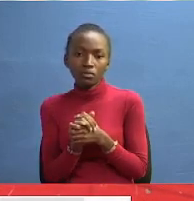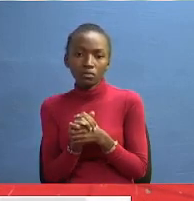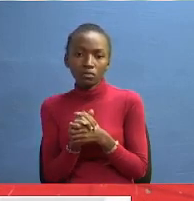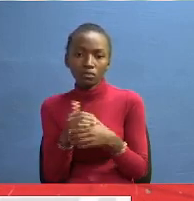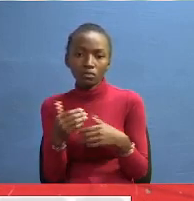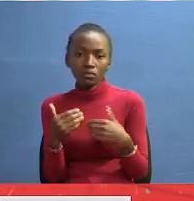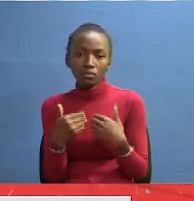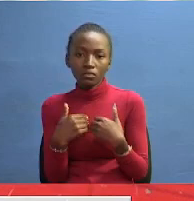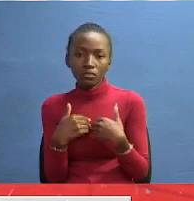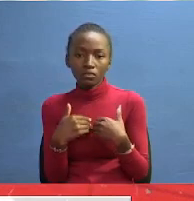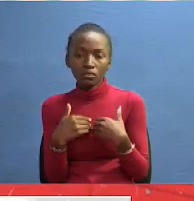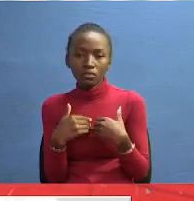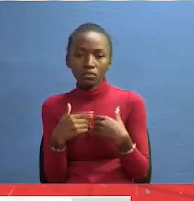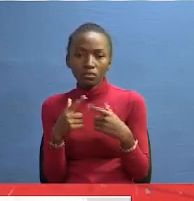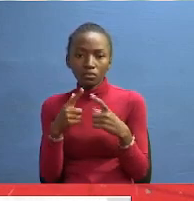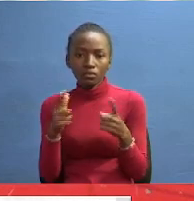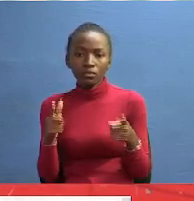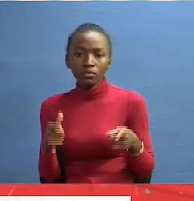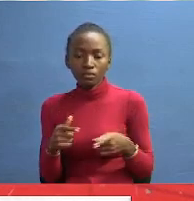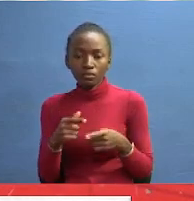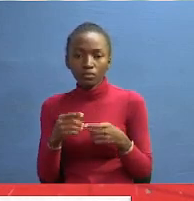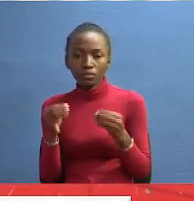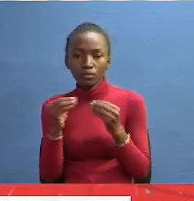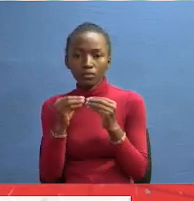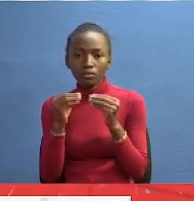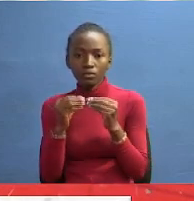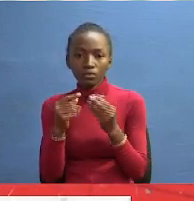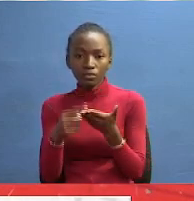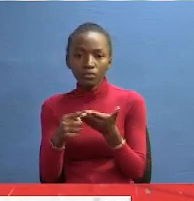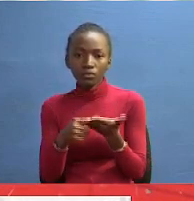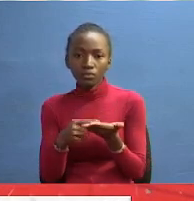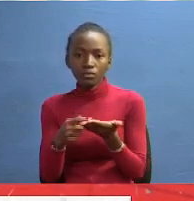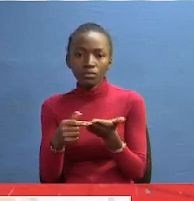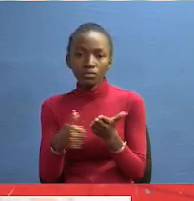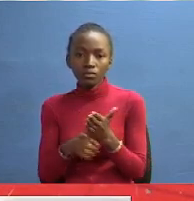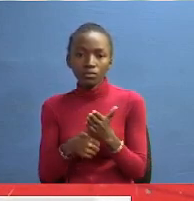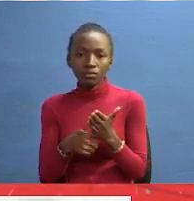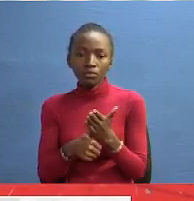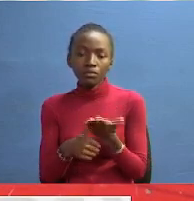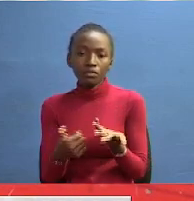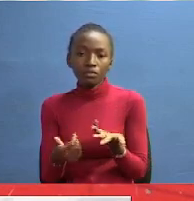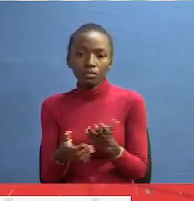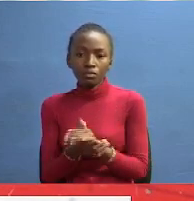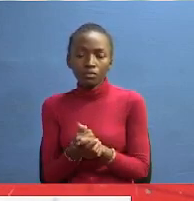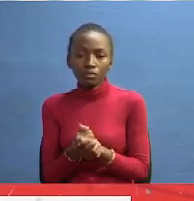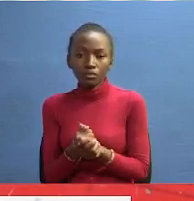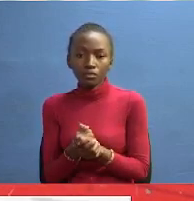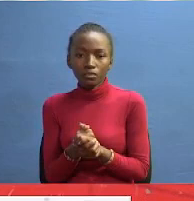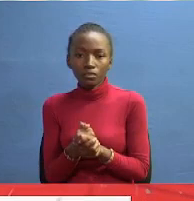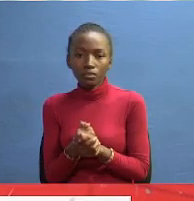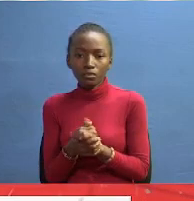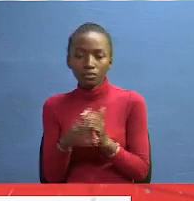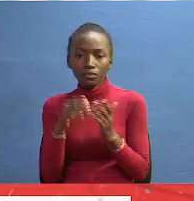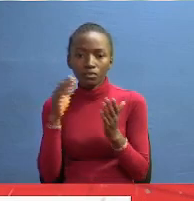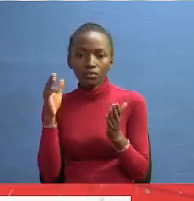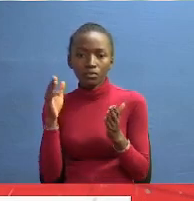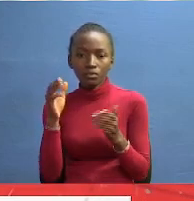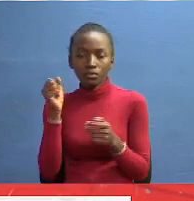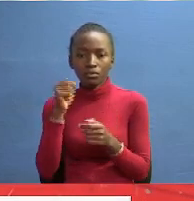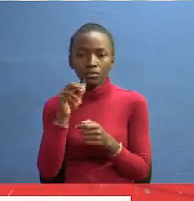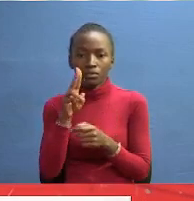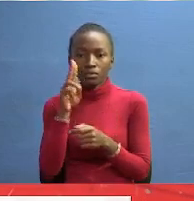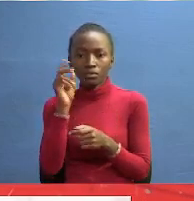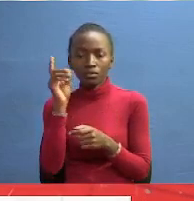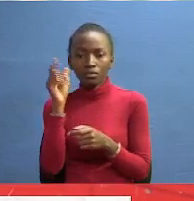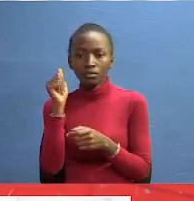they discussed the problems that were ailing Sudan and the larger Sudan at the point now where